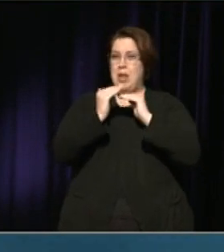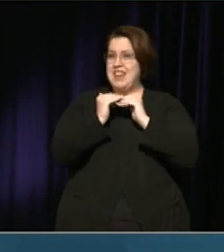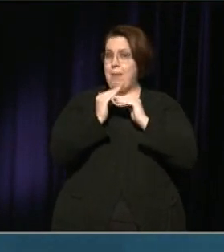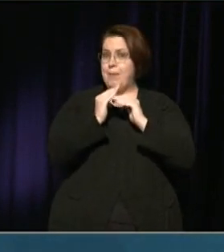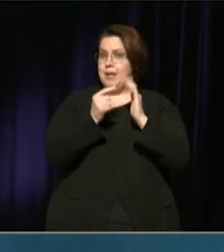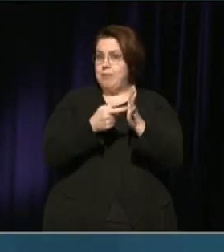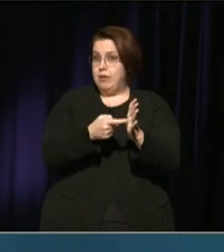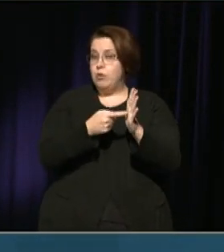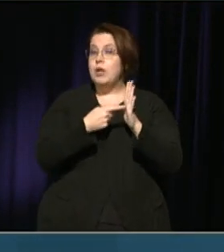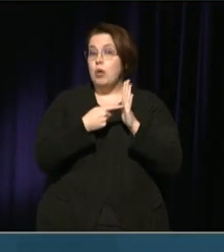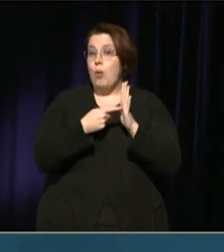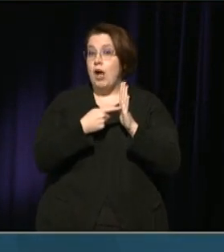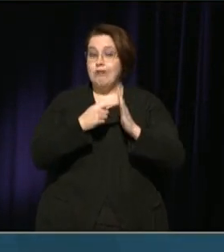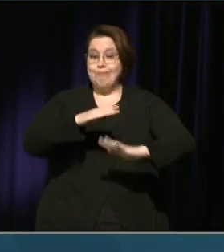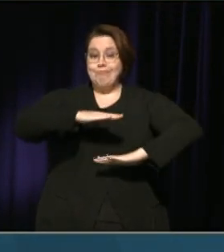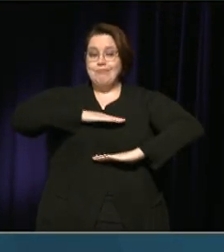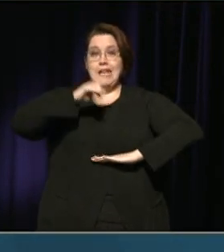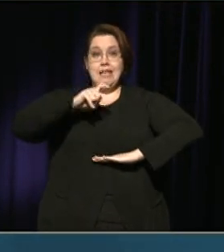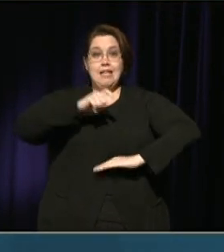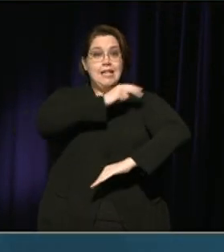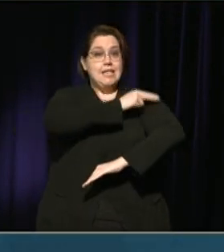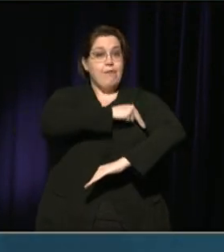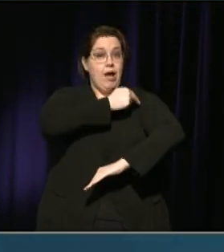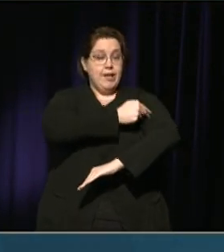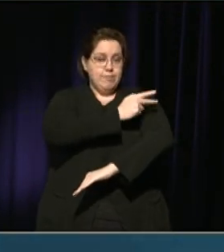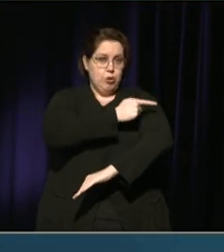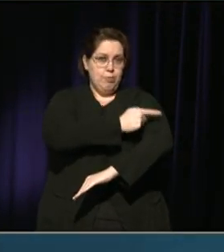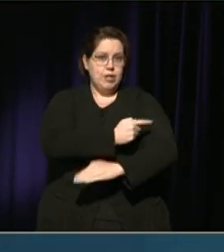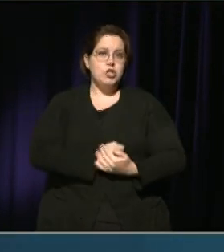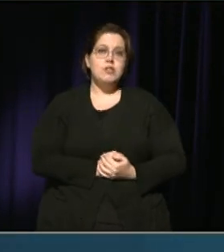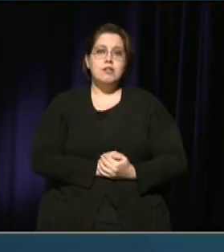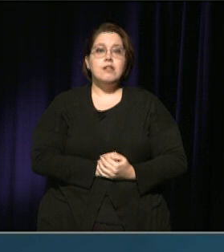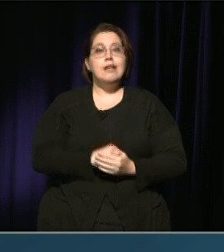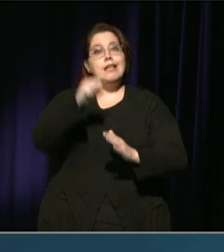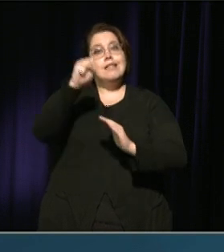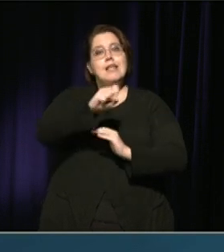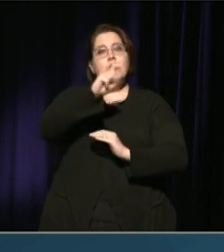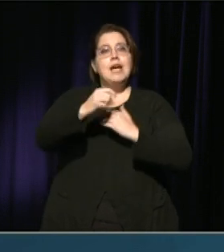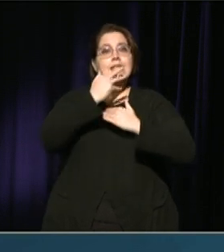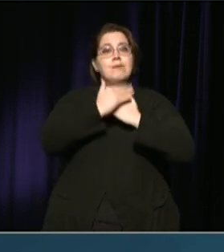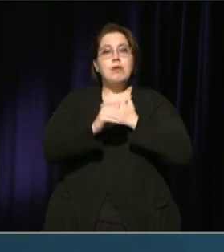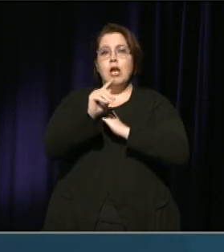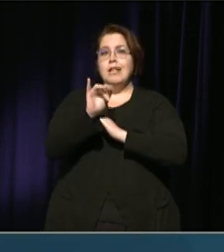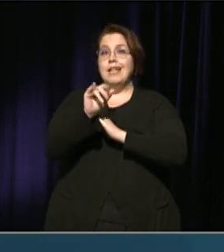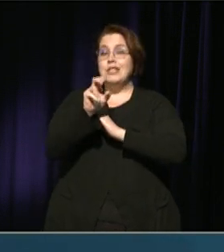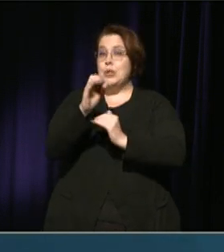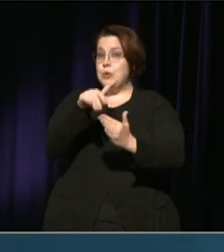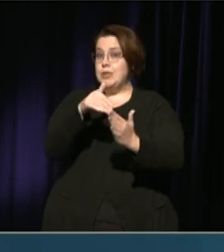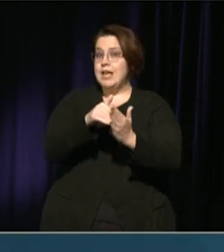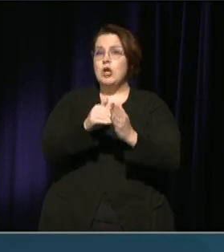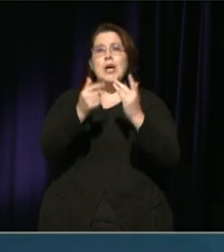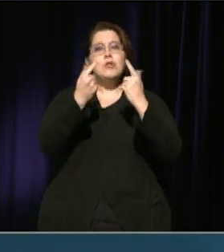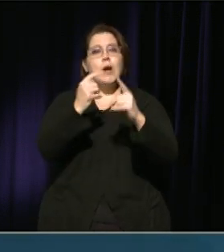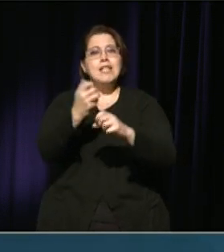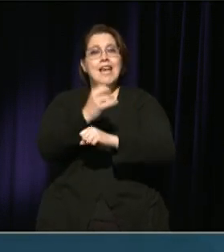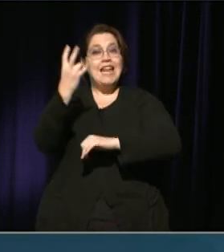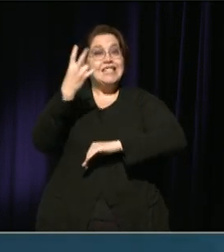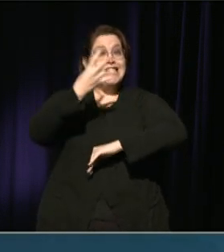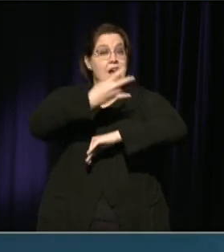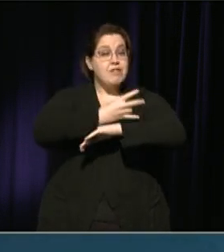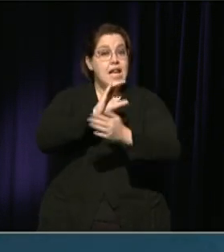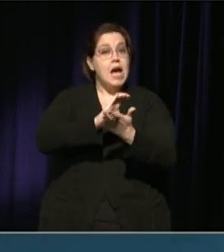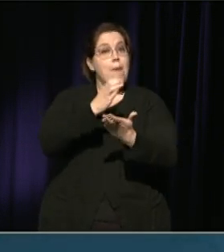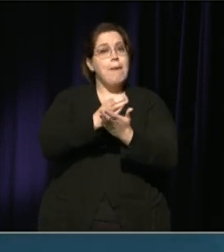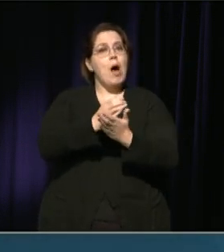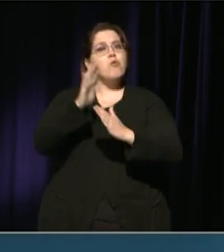required to meet the needs of hospital patients. The South Texas Blood and Tissue Center is working to reach a 7-day supply, which is